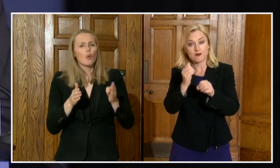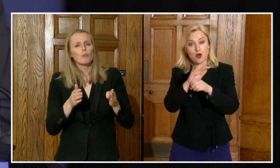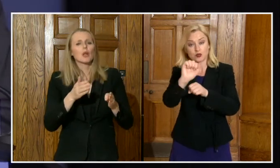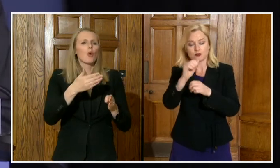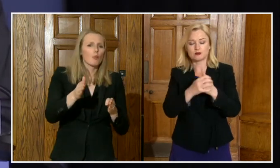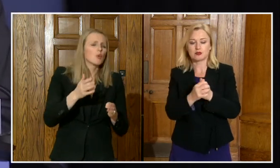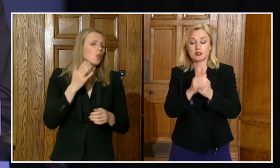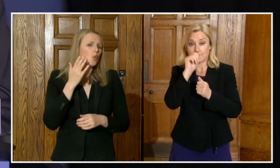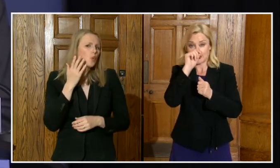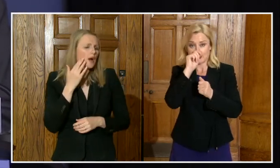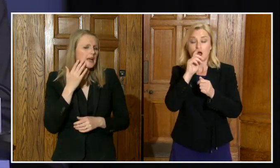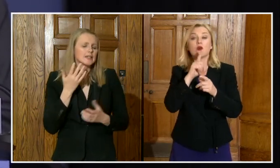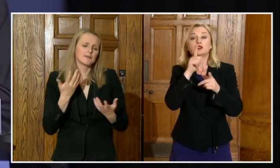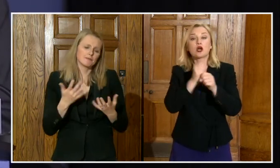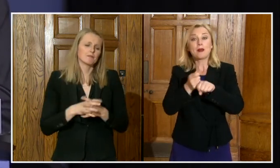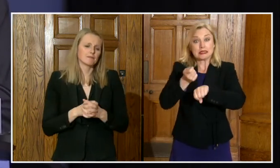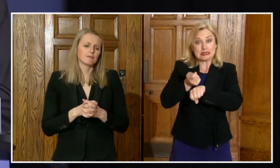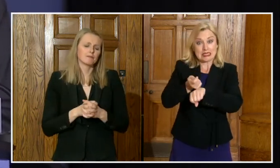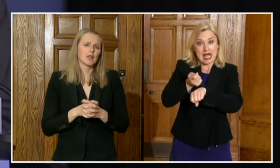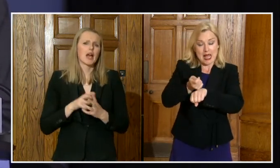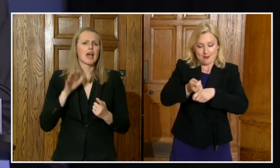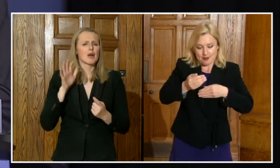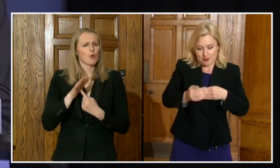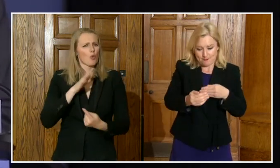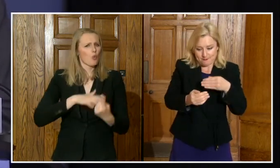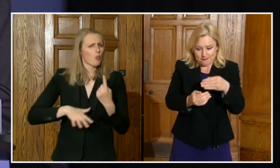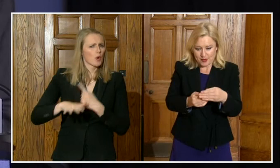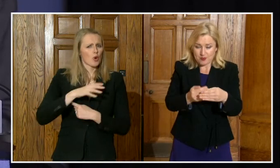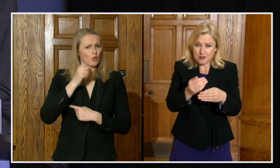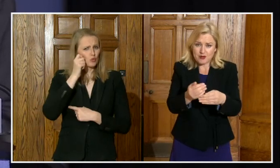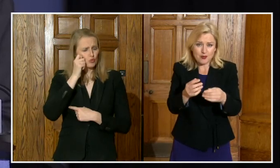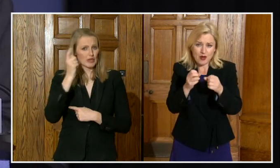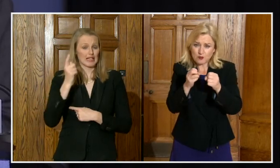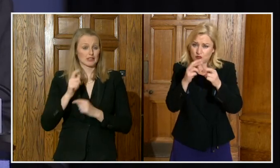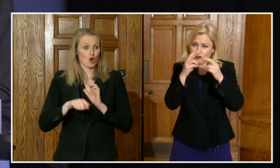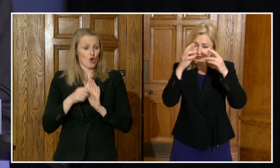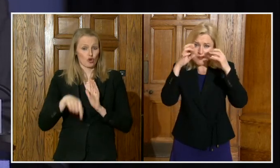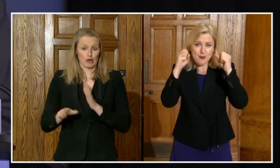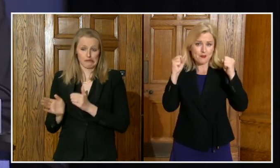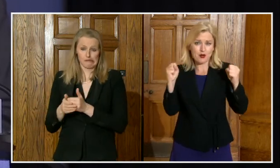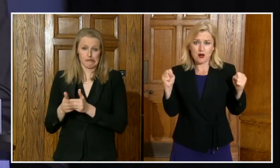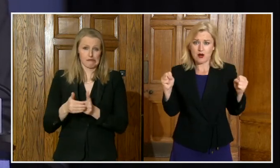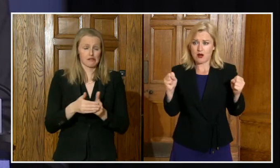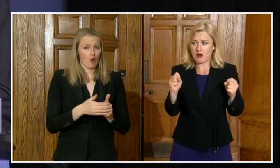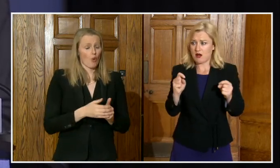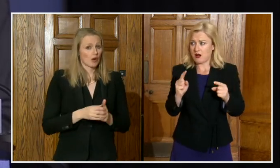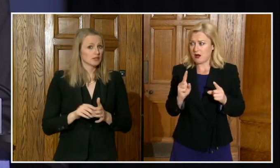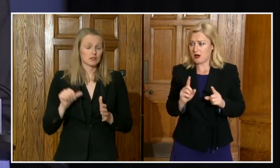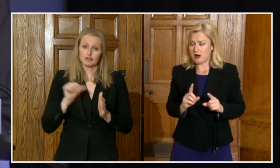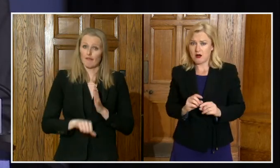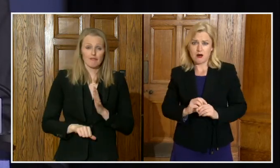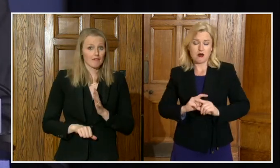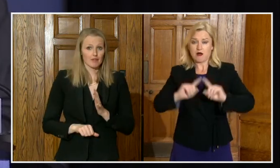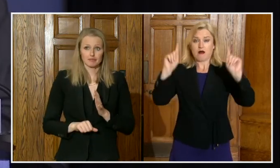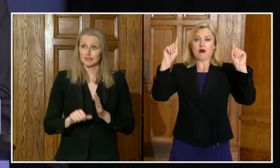that are in place, I think we need to all recognise that there are quite extraordinary measures that we have put in place across